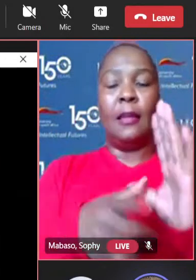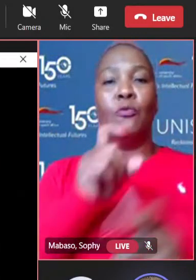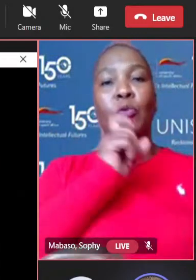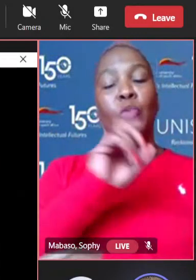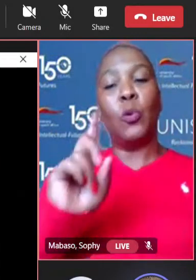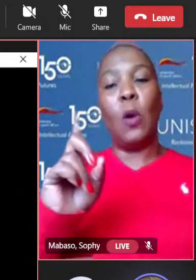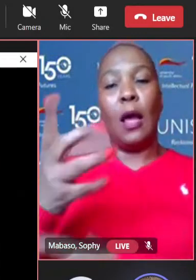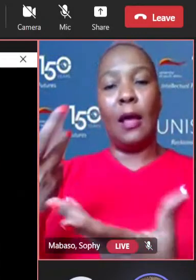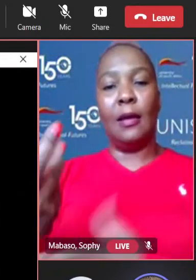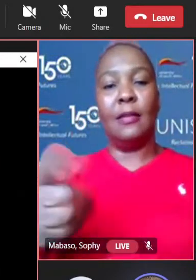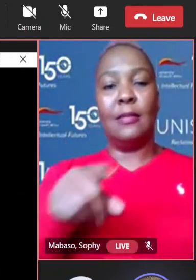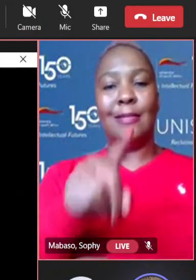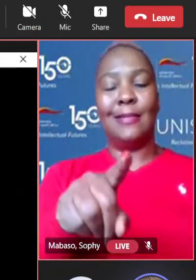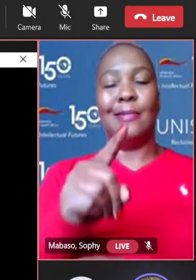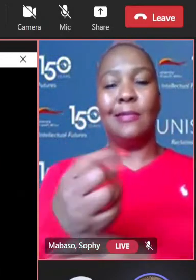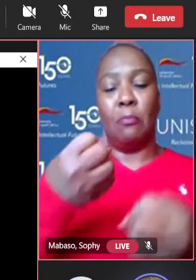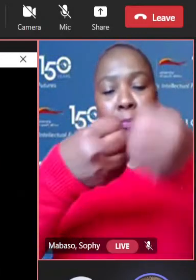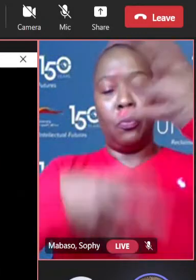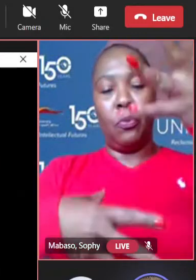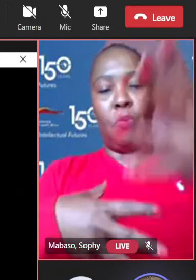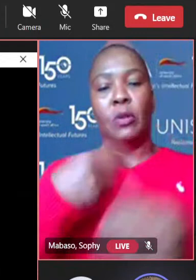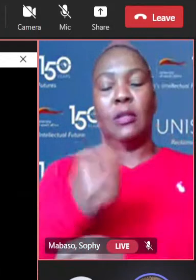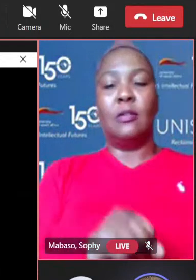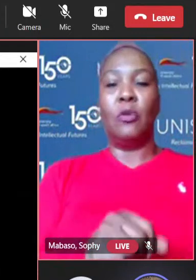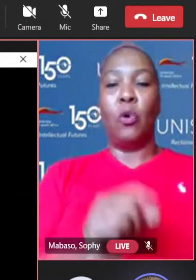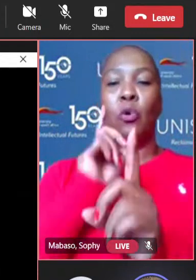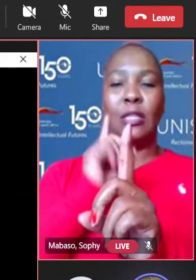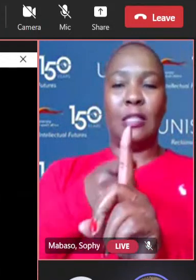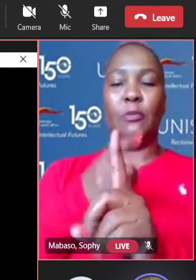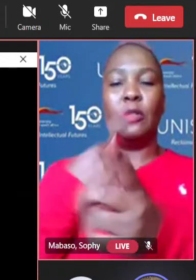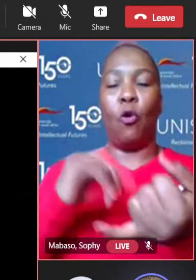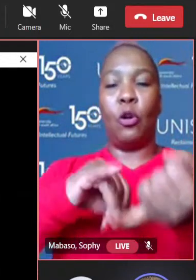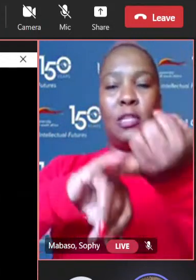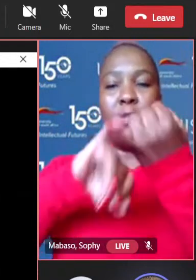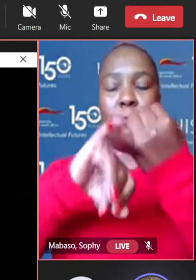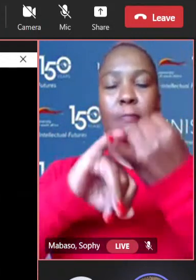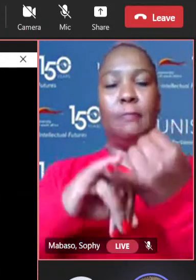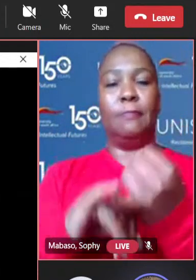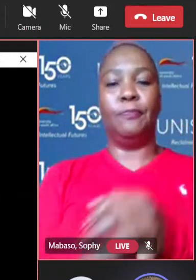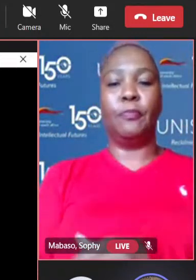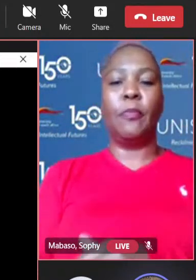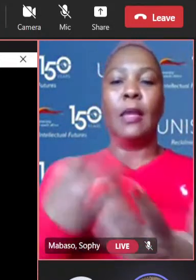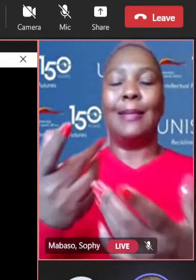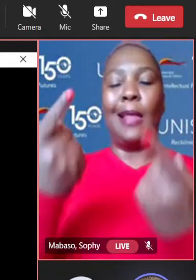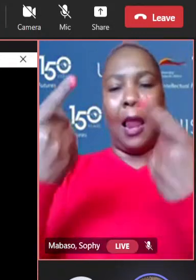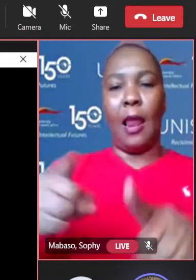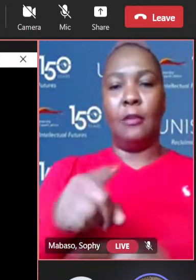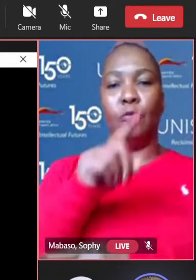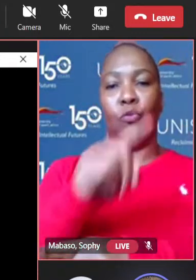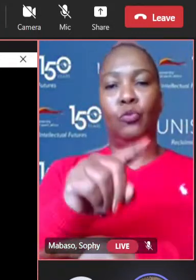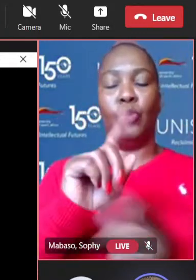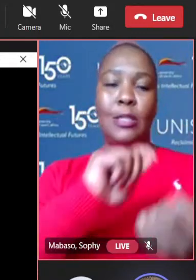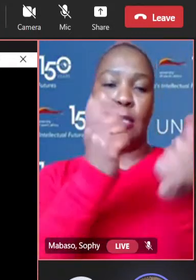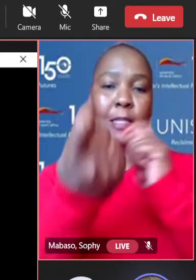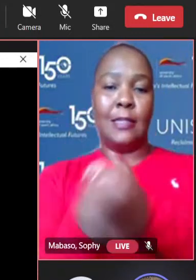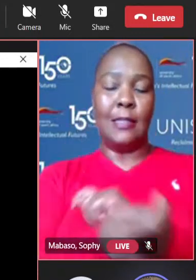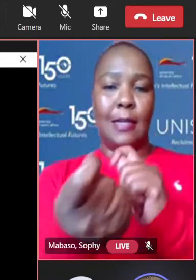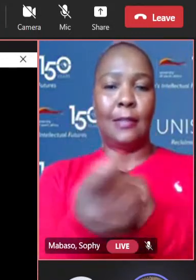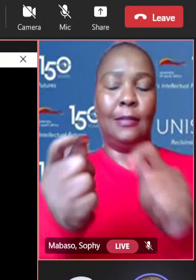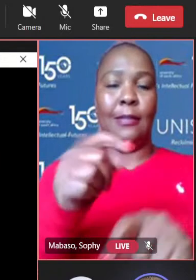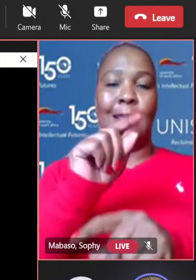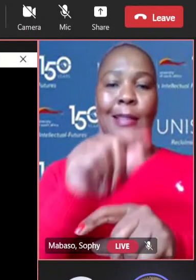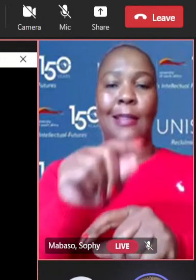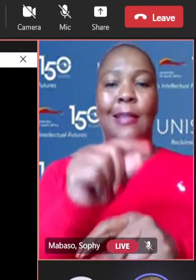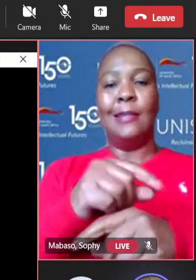the filters such as your discipline or your subject terms. It also allows you to change the content from, say,